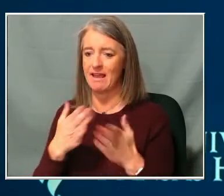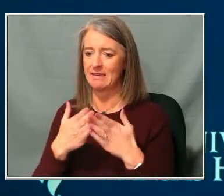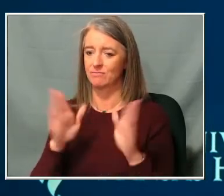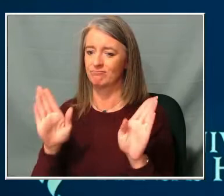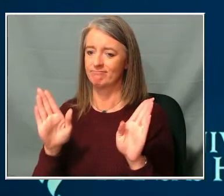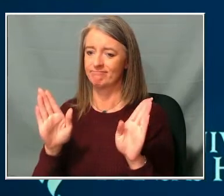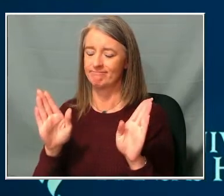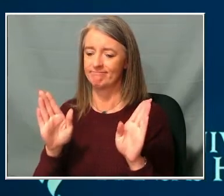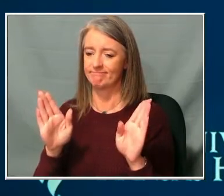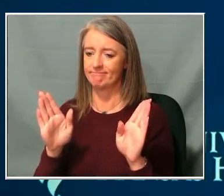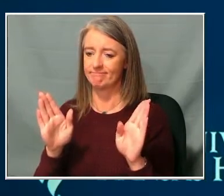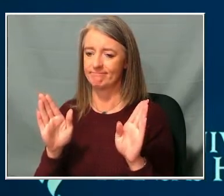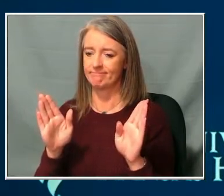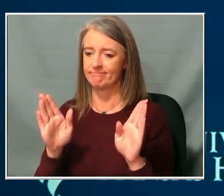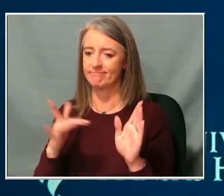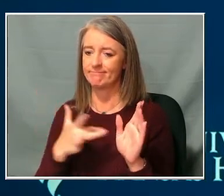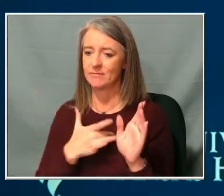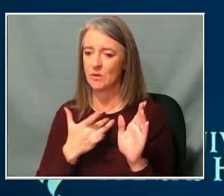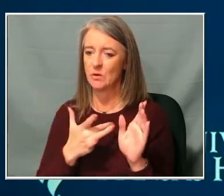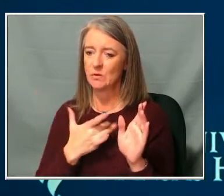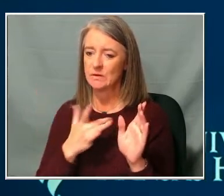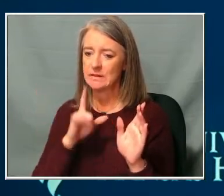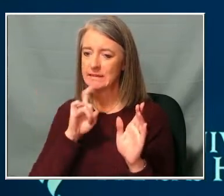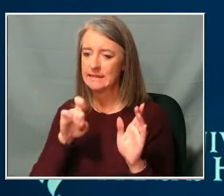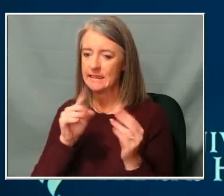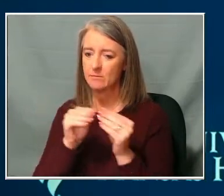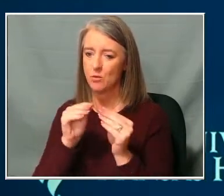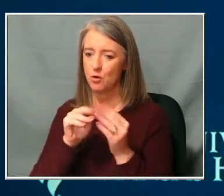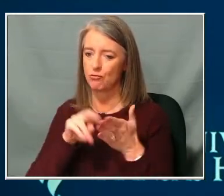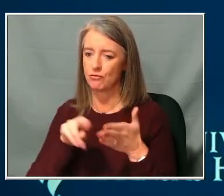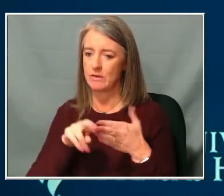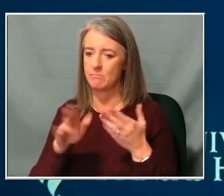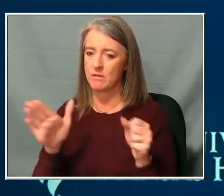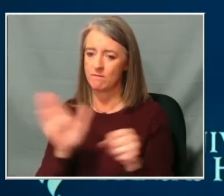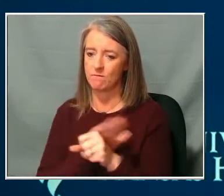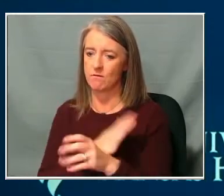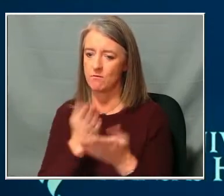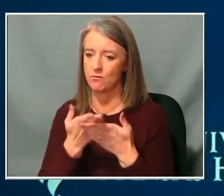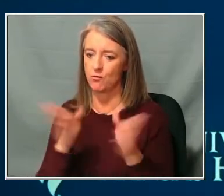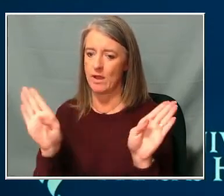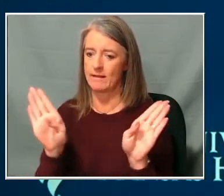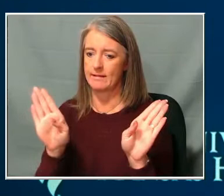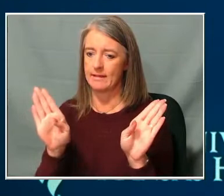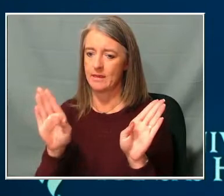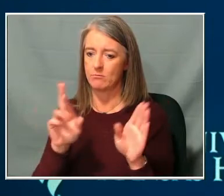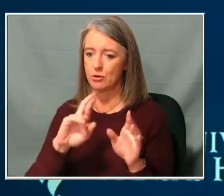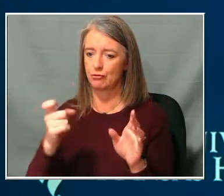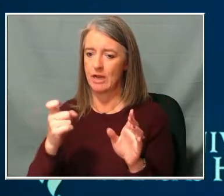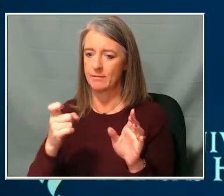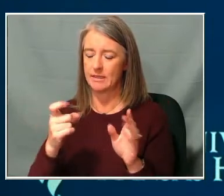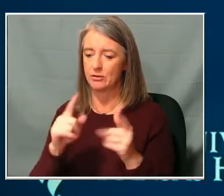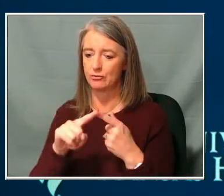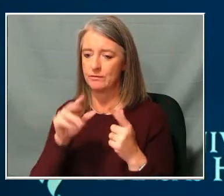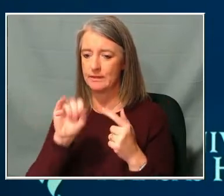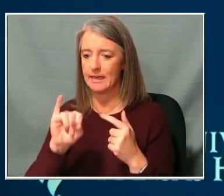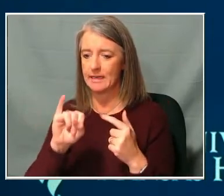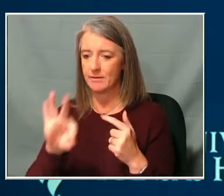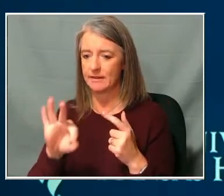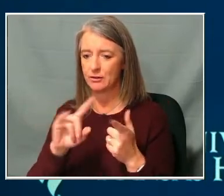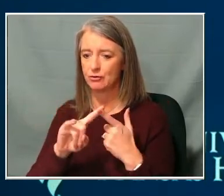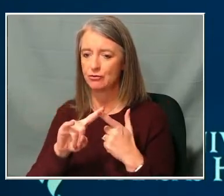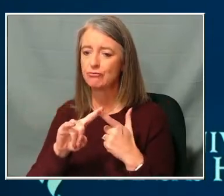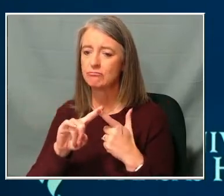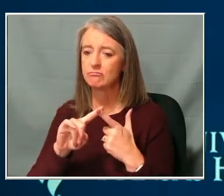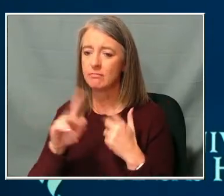the side of, we need more research before we're widely prescribing intermittent fasting to the public. But if you